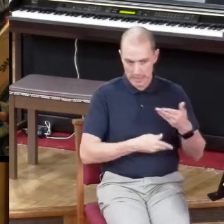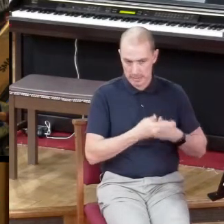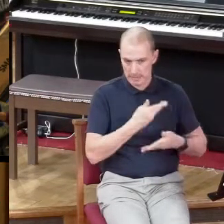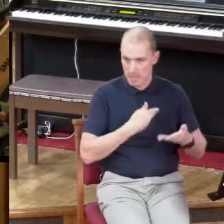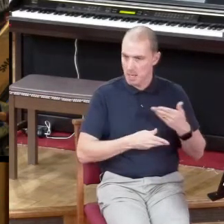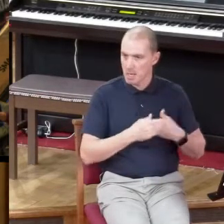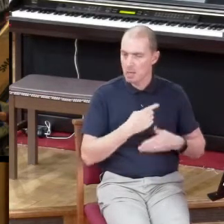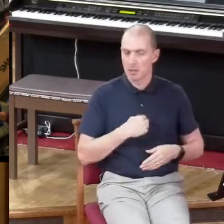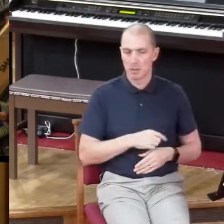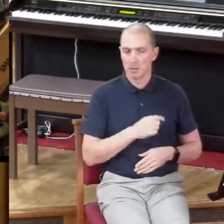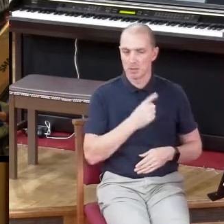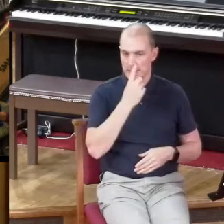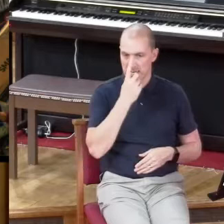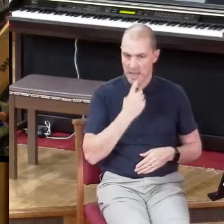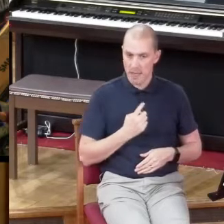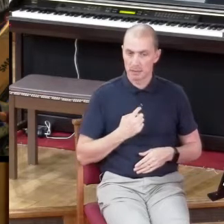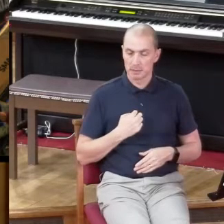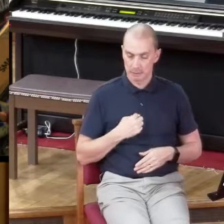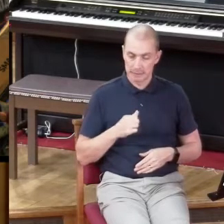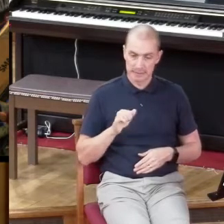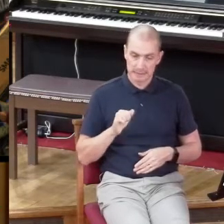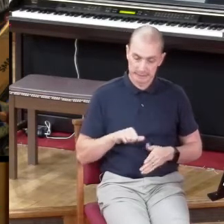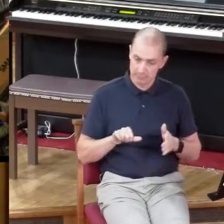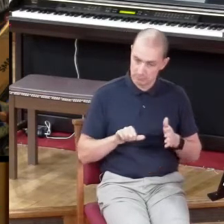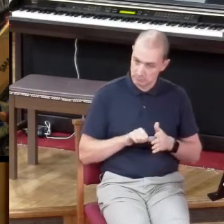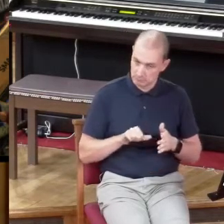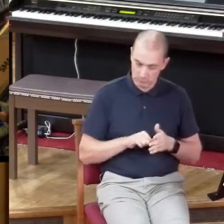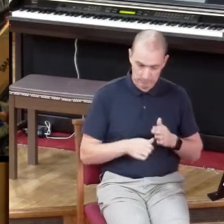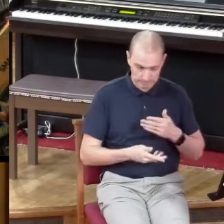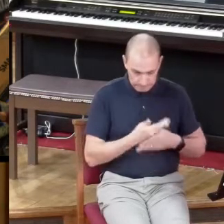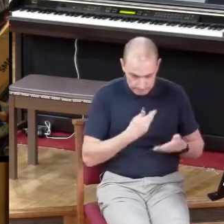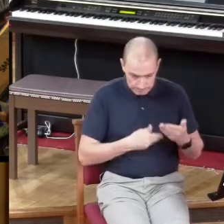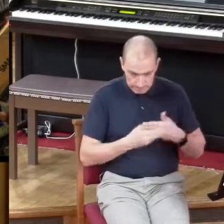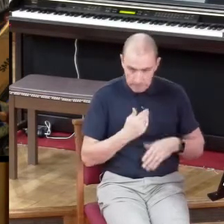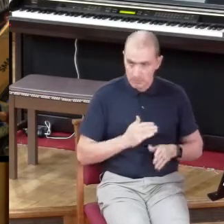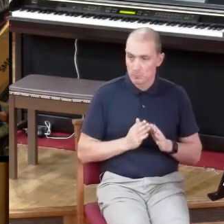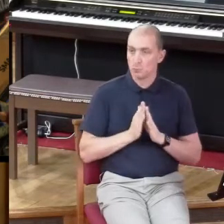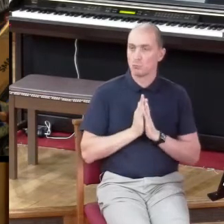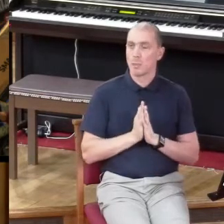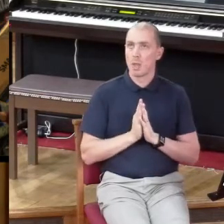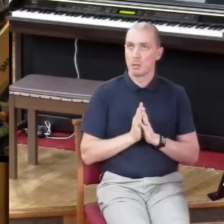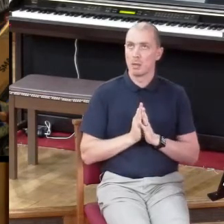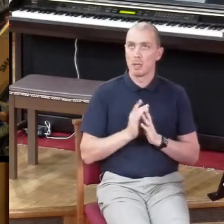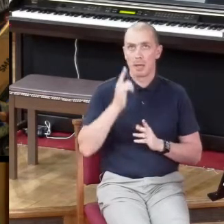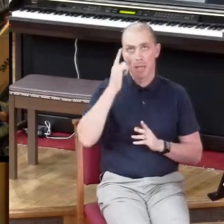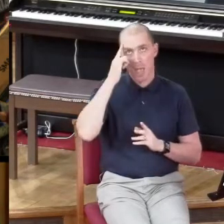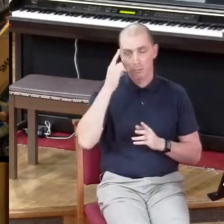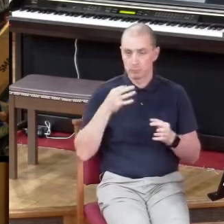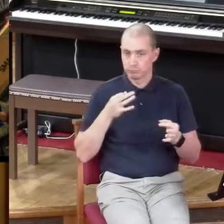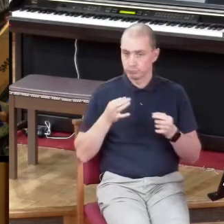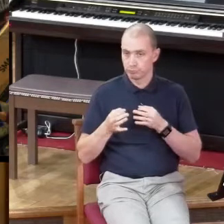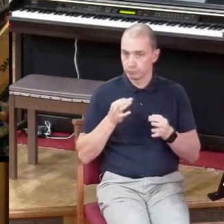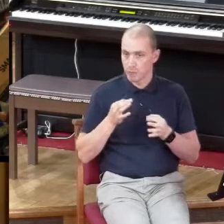interpreted so that with some hard work, yes, and some prayer, I can work this out in my own